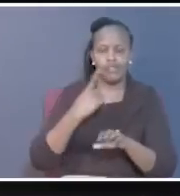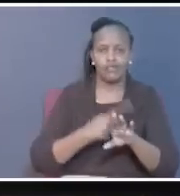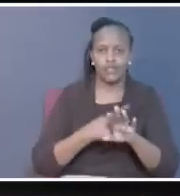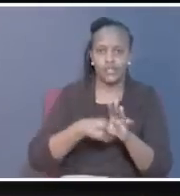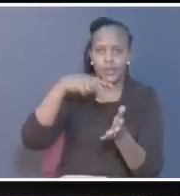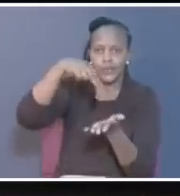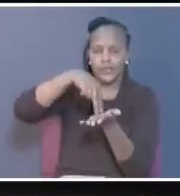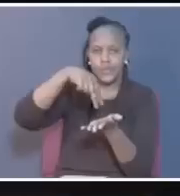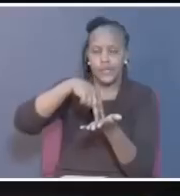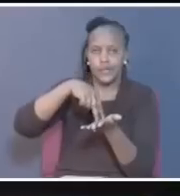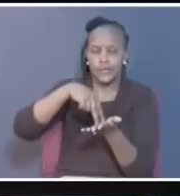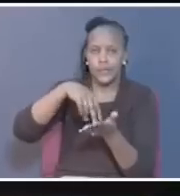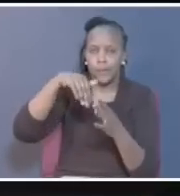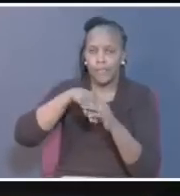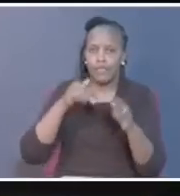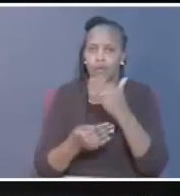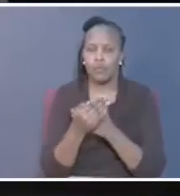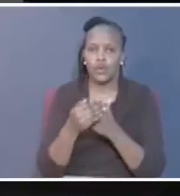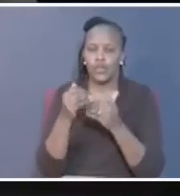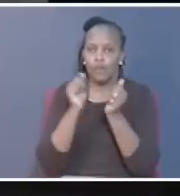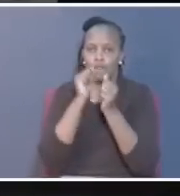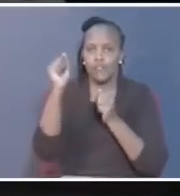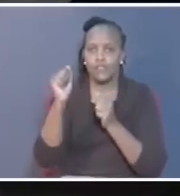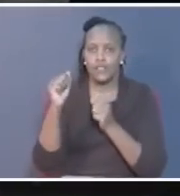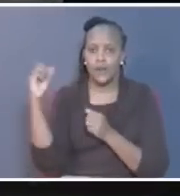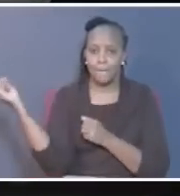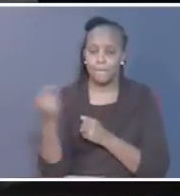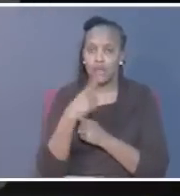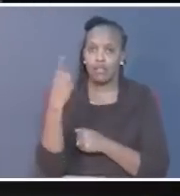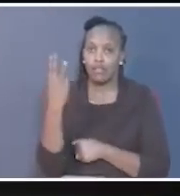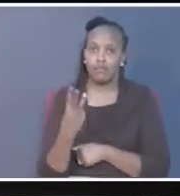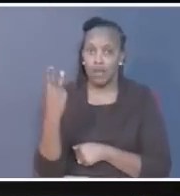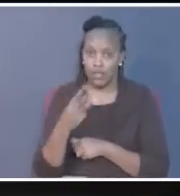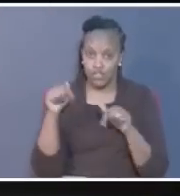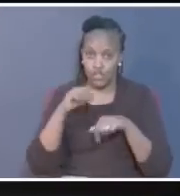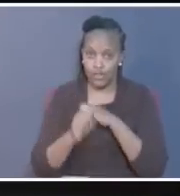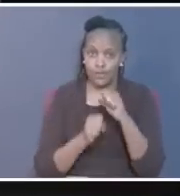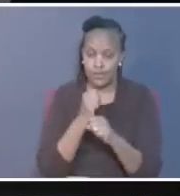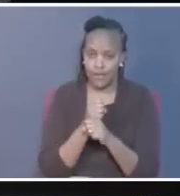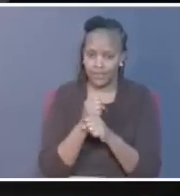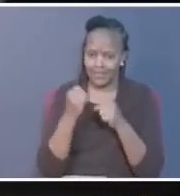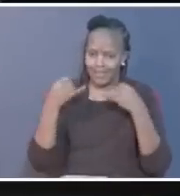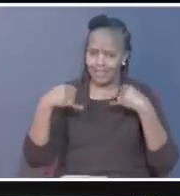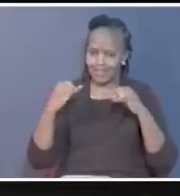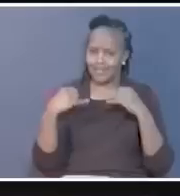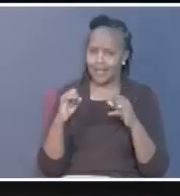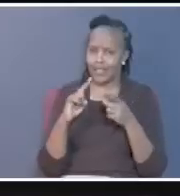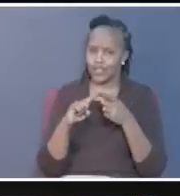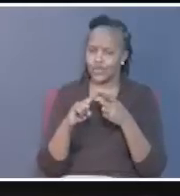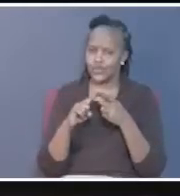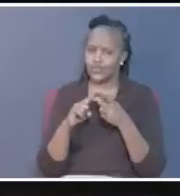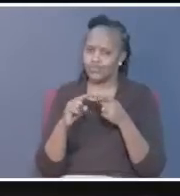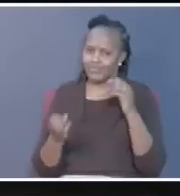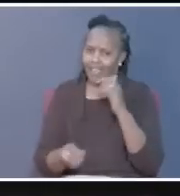on the morning of Sunday, the 15th of March, this year, 2020, trying to explain to and show